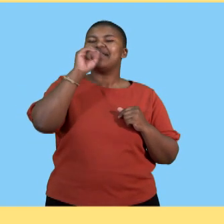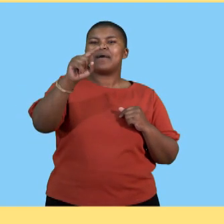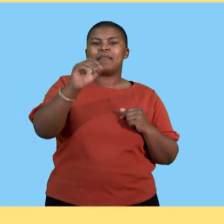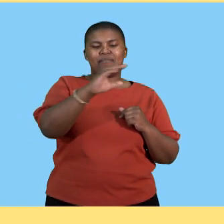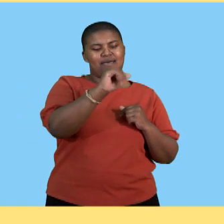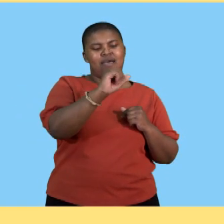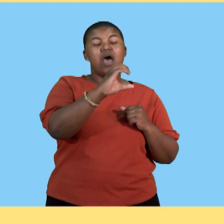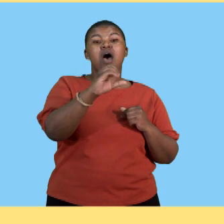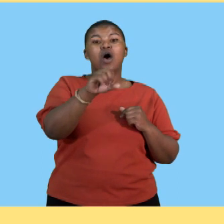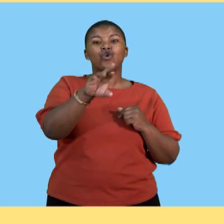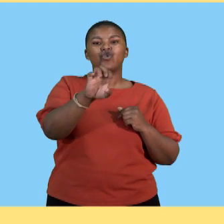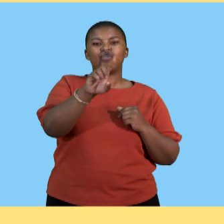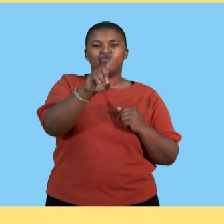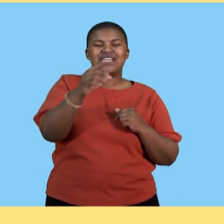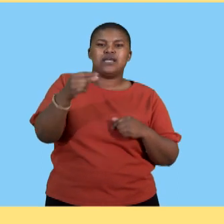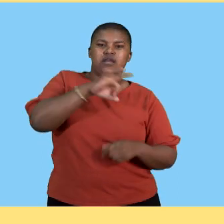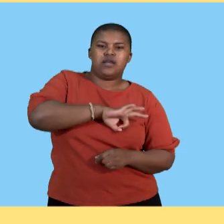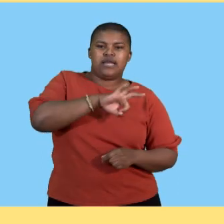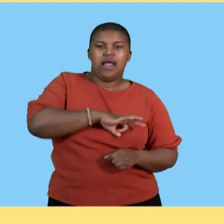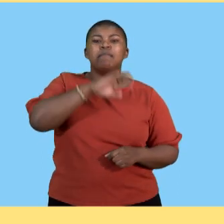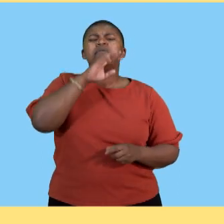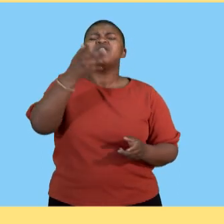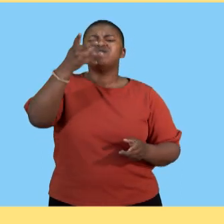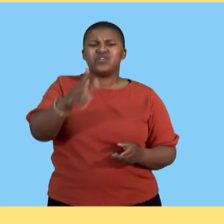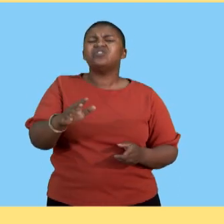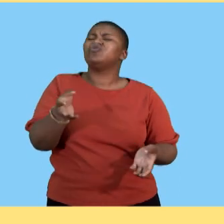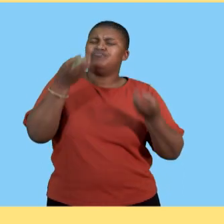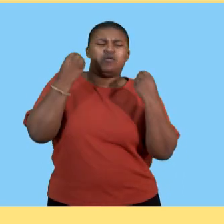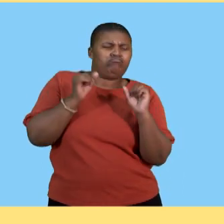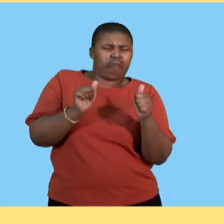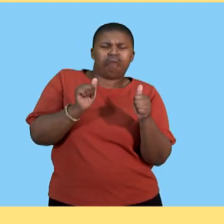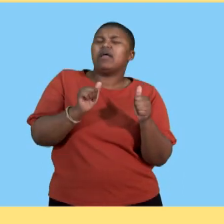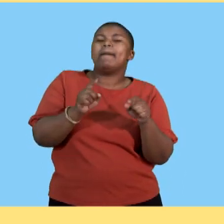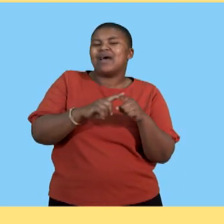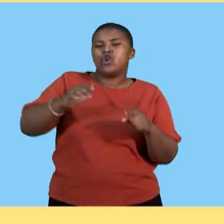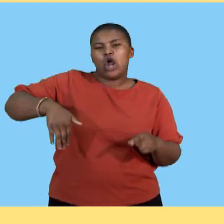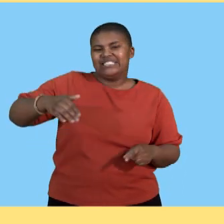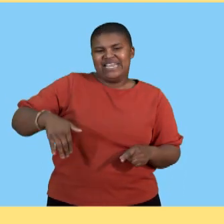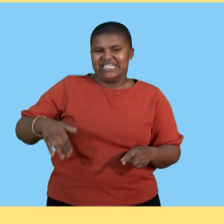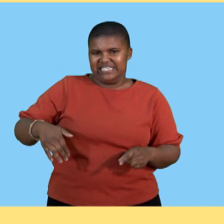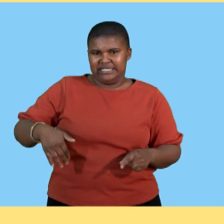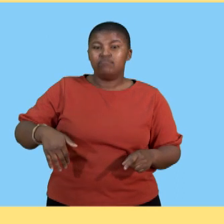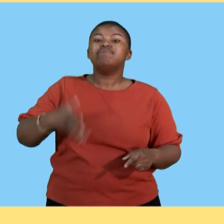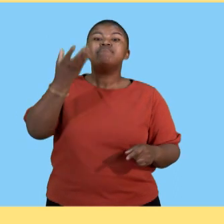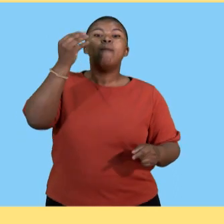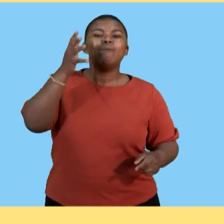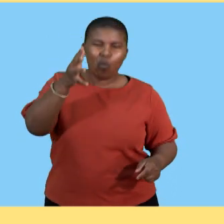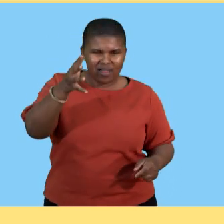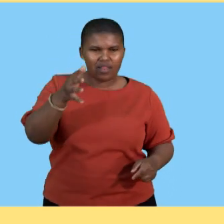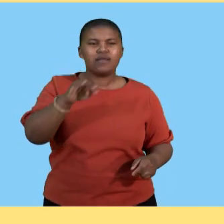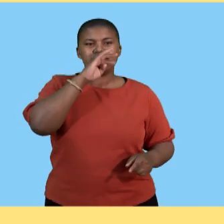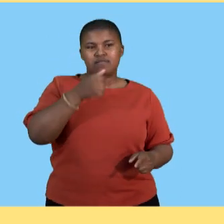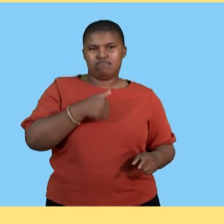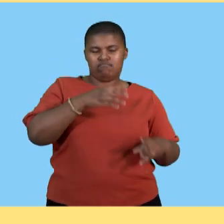accrued income. Accrued income. We have earned it, but not yet received it. So I'll come